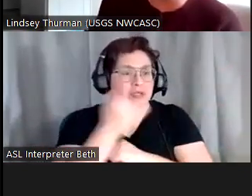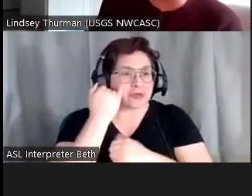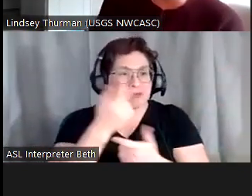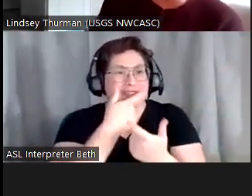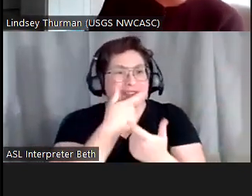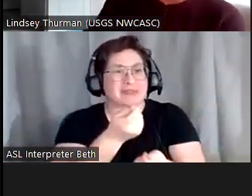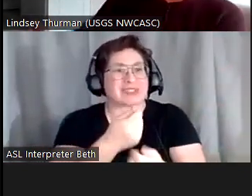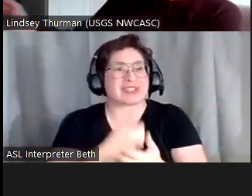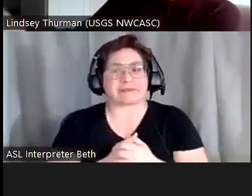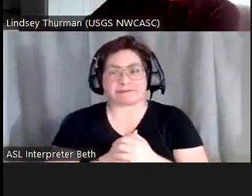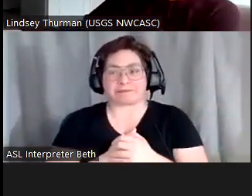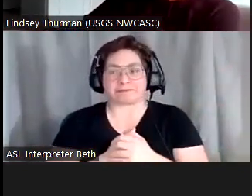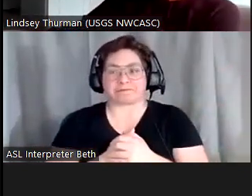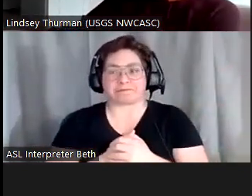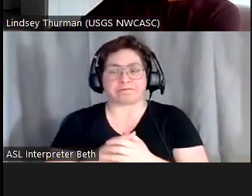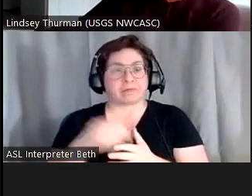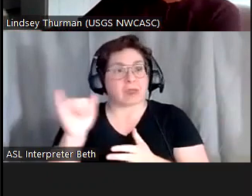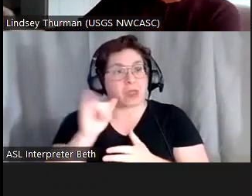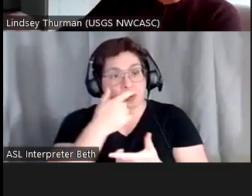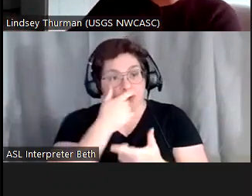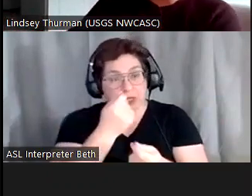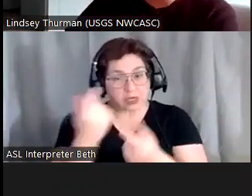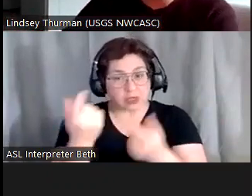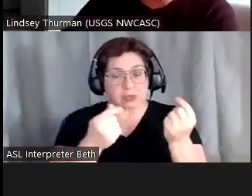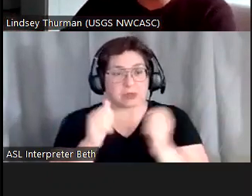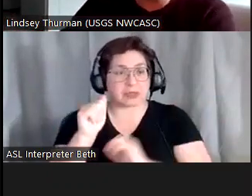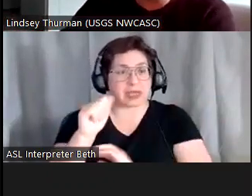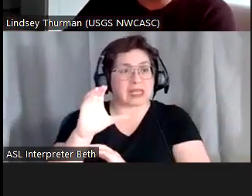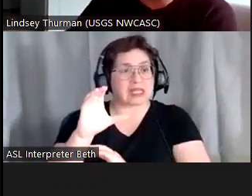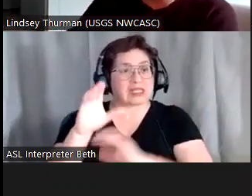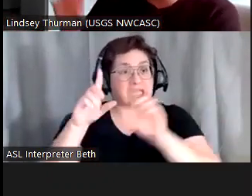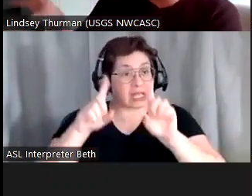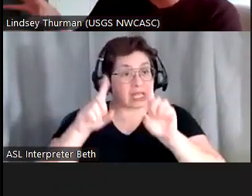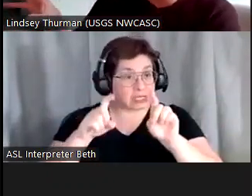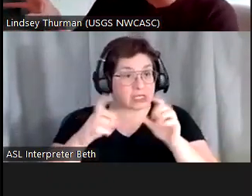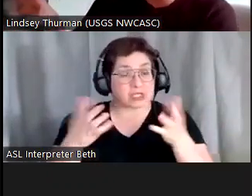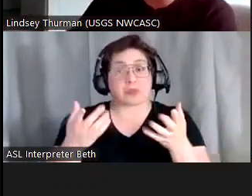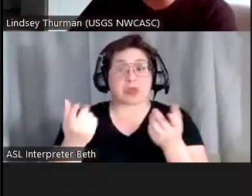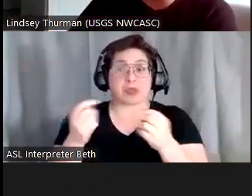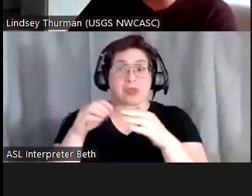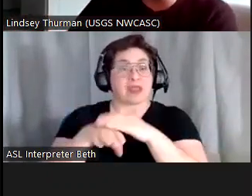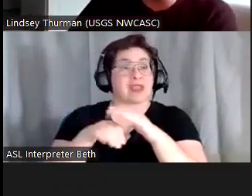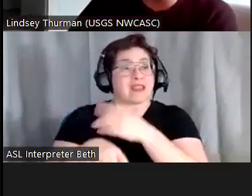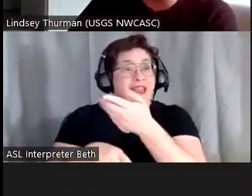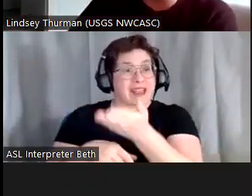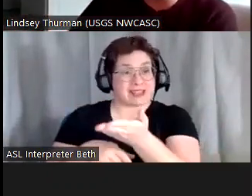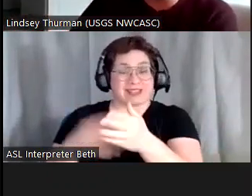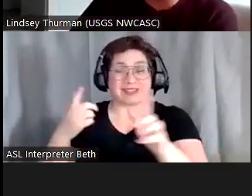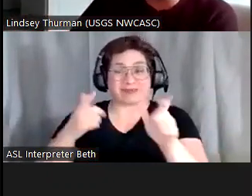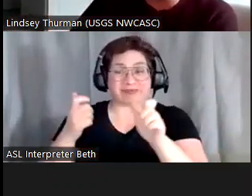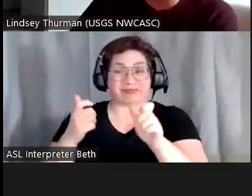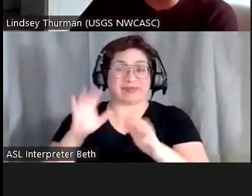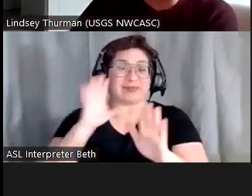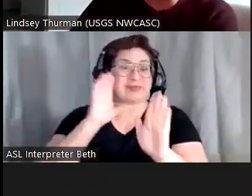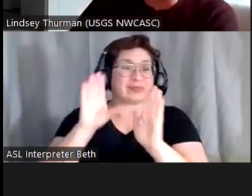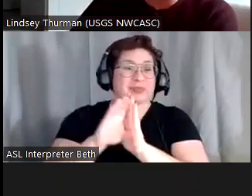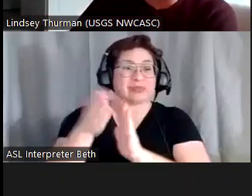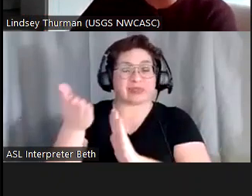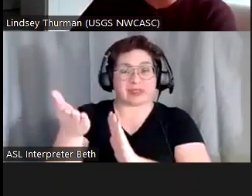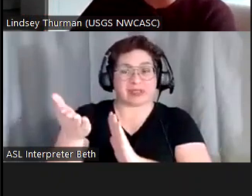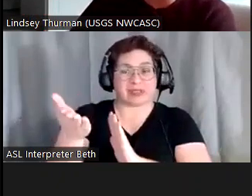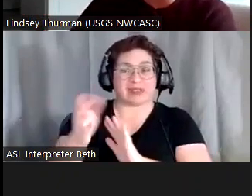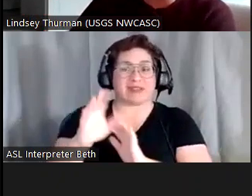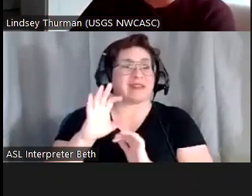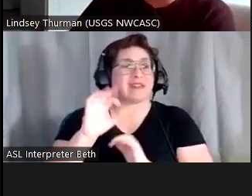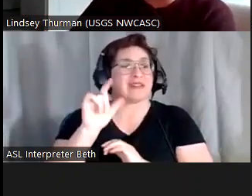interested. And if you're interested in doing an AC assessment, you can access this quick reference guide that I put together. This link here